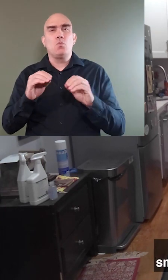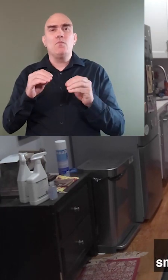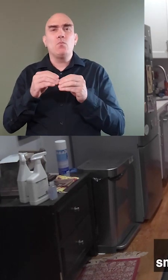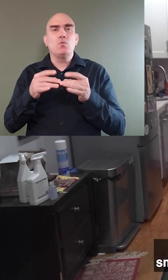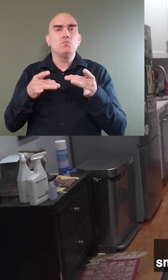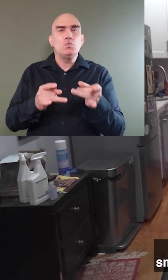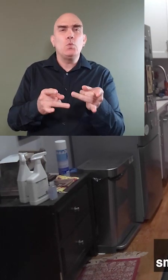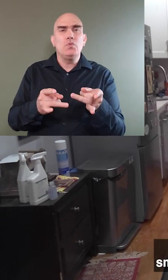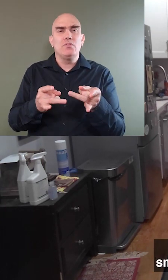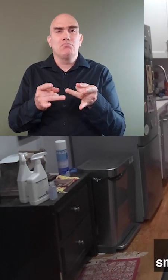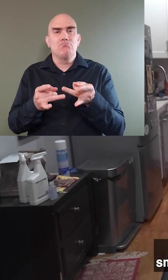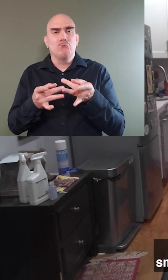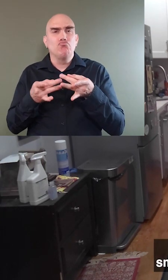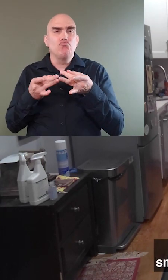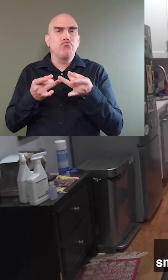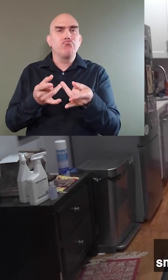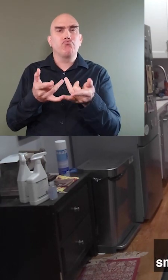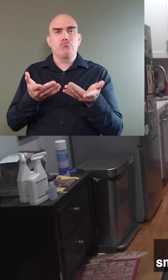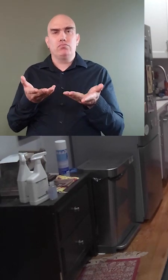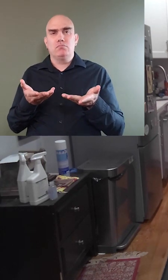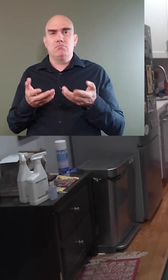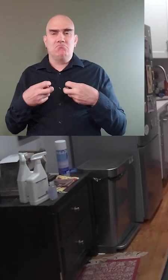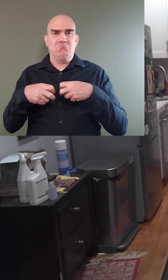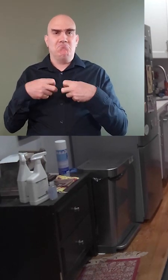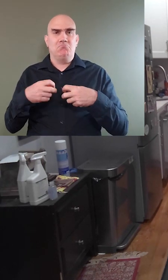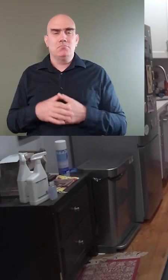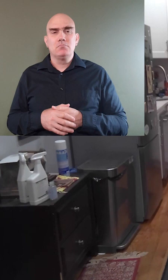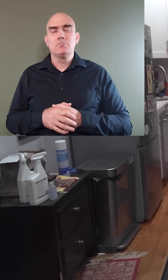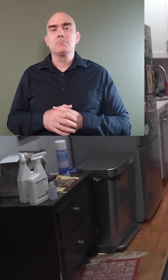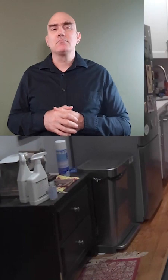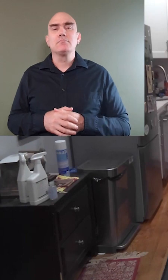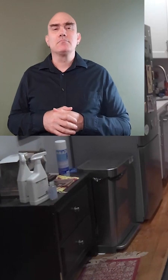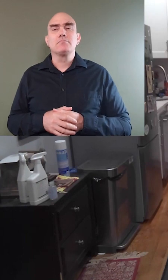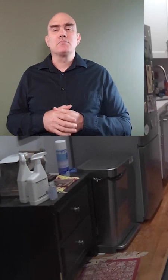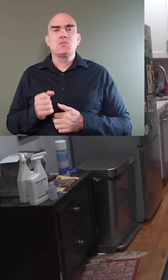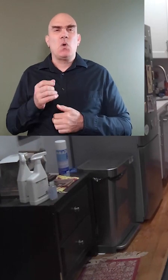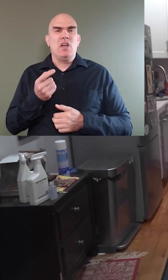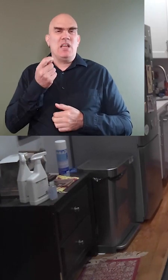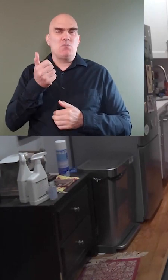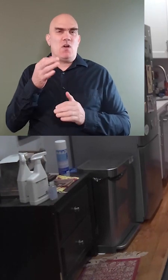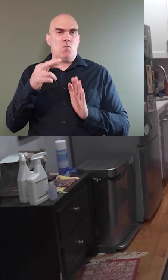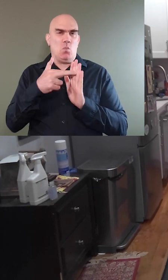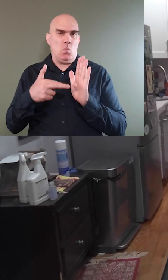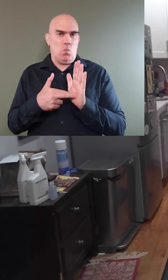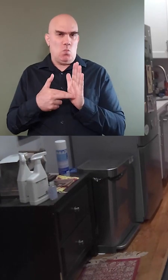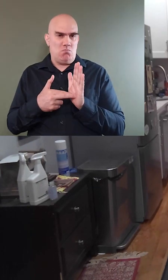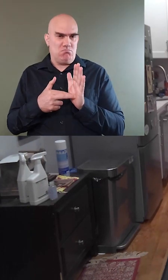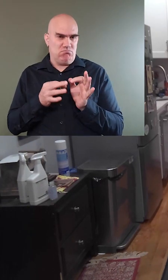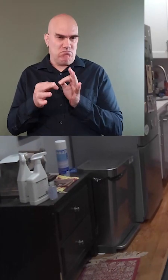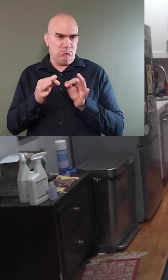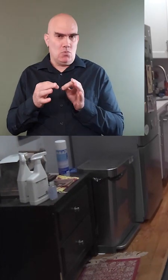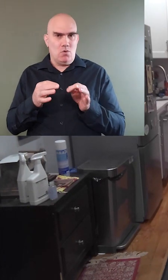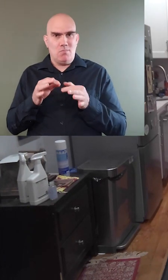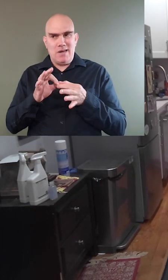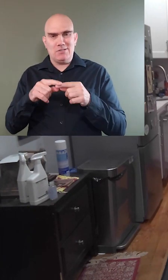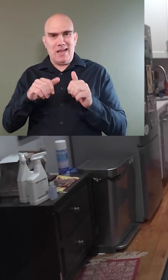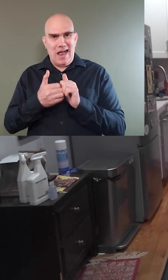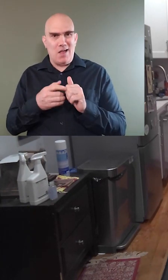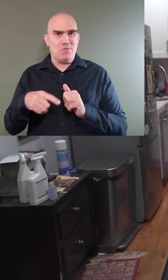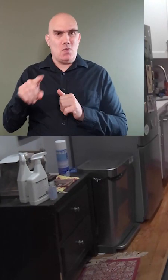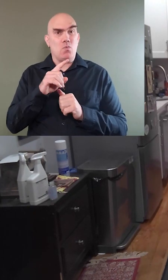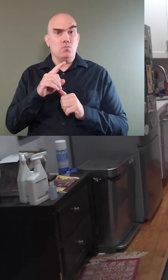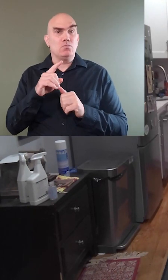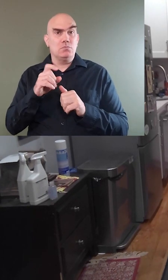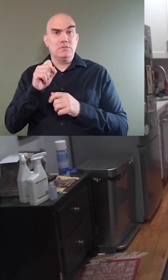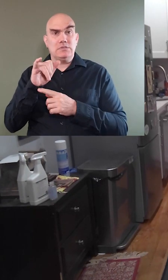move smoothly and be lubricated. So a little bit of rules relating to